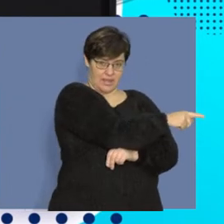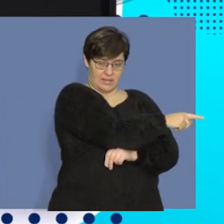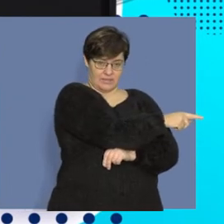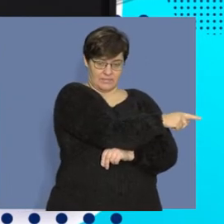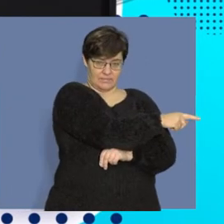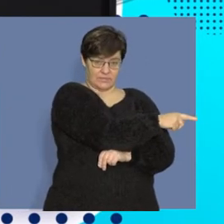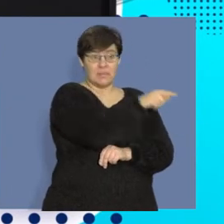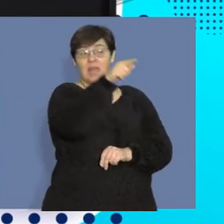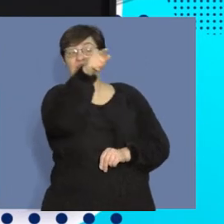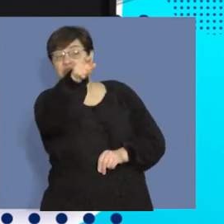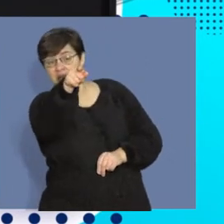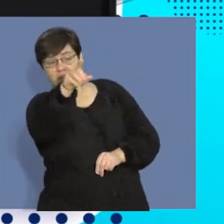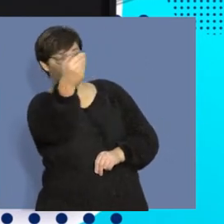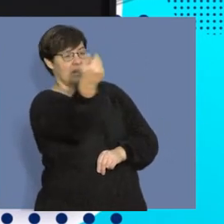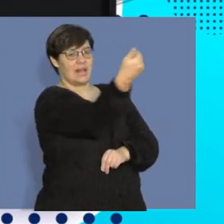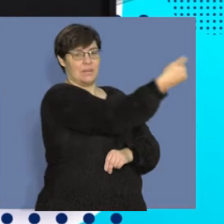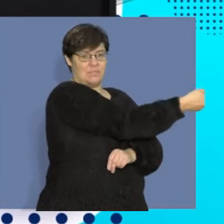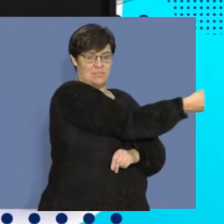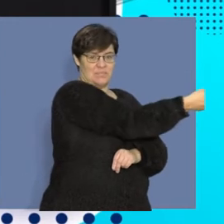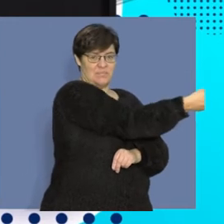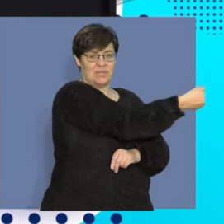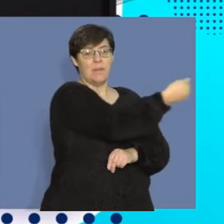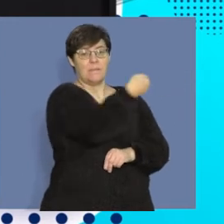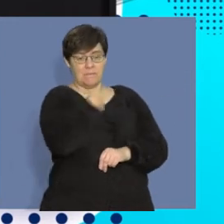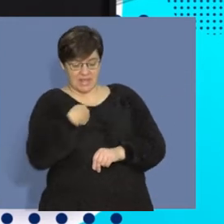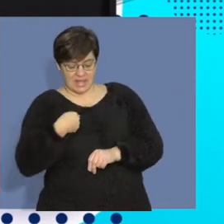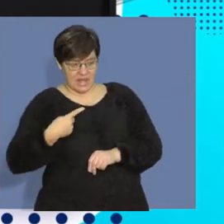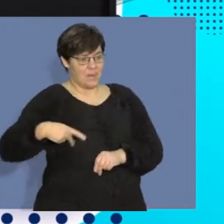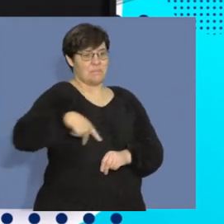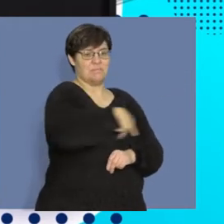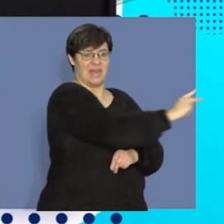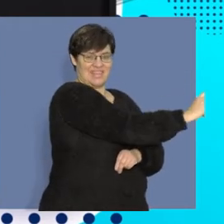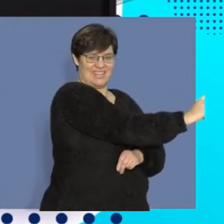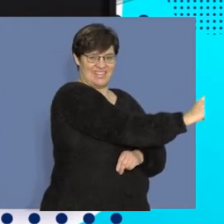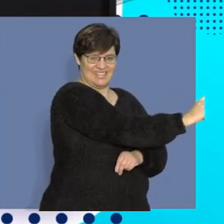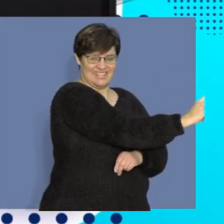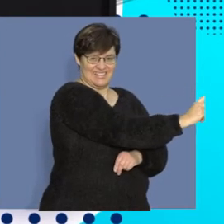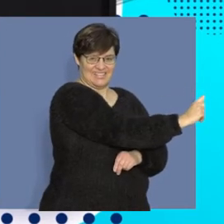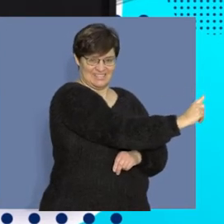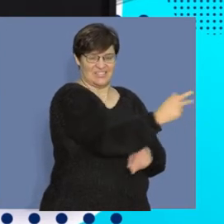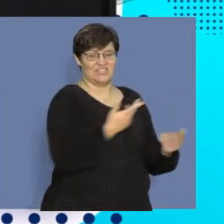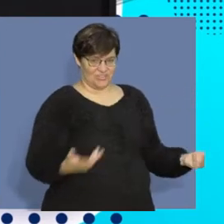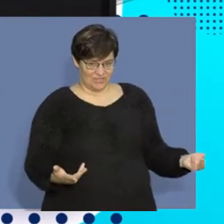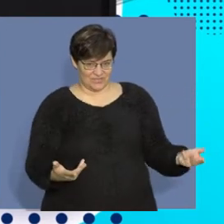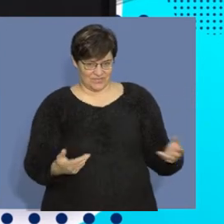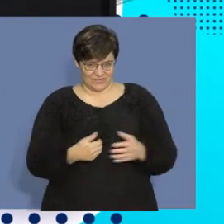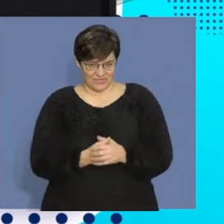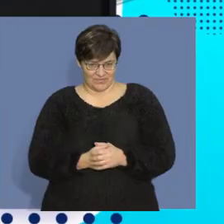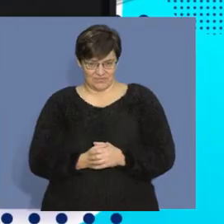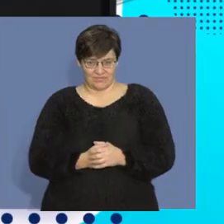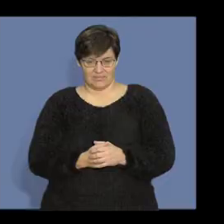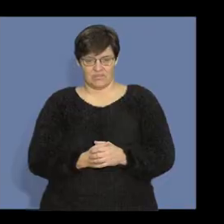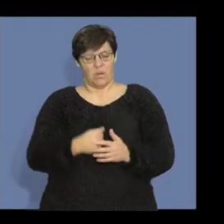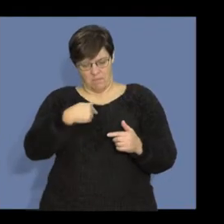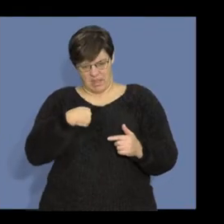they claim back VAT in the form of input VAT, and they pay back to SARS in the form of output VAT.